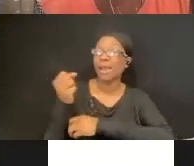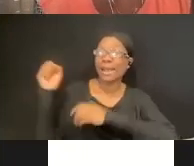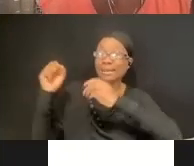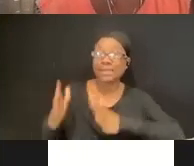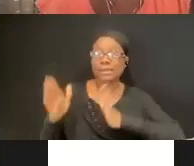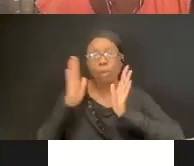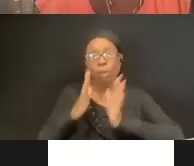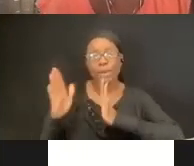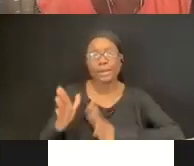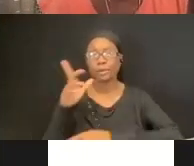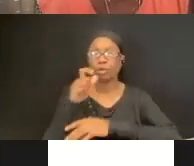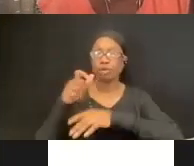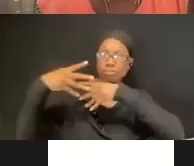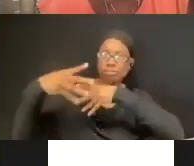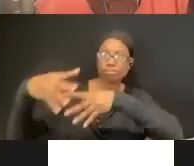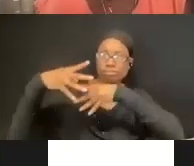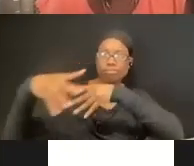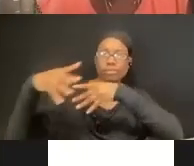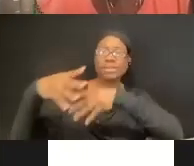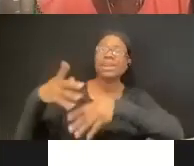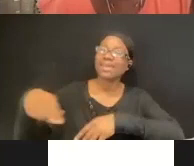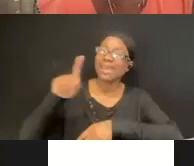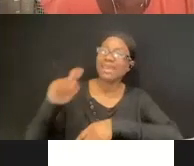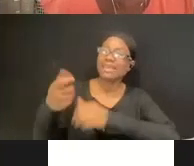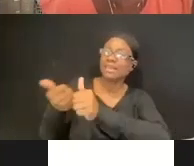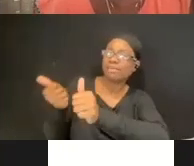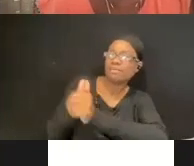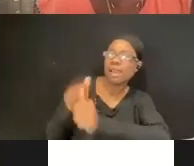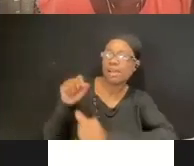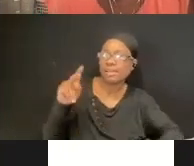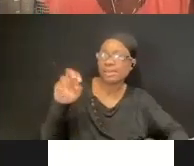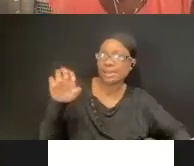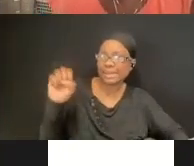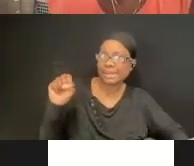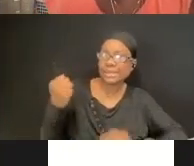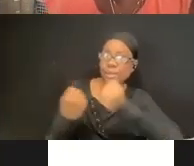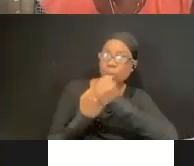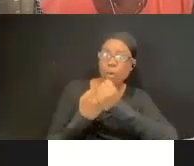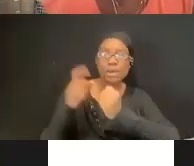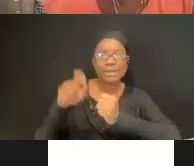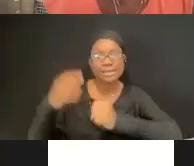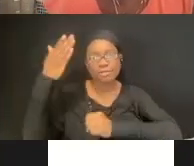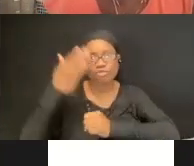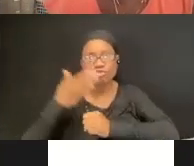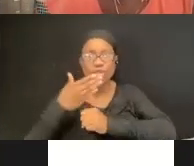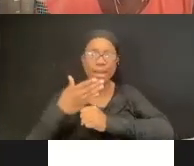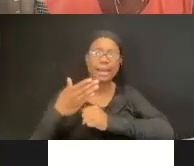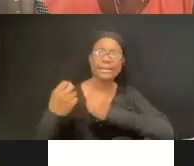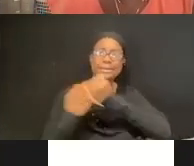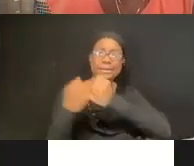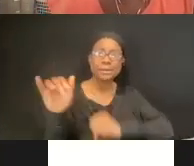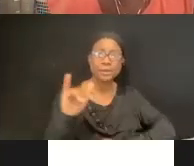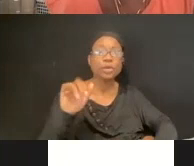streets, they needed support on the back end and on the front end. And so Rhea Chapman, before she started